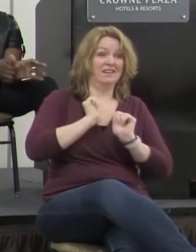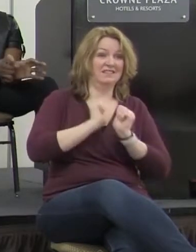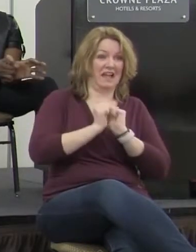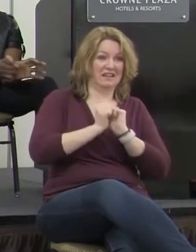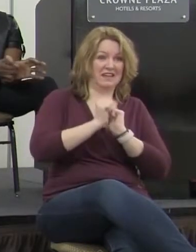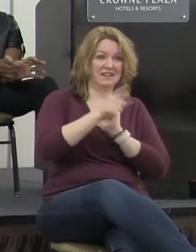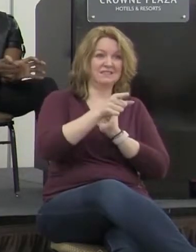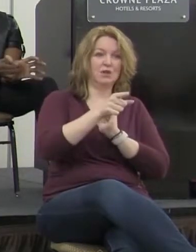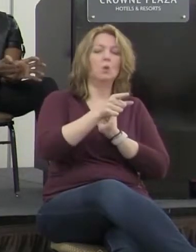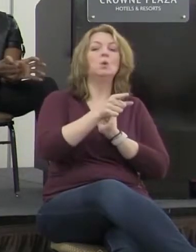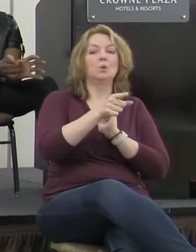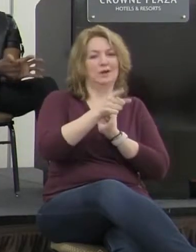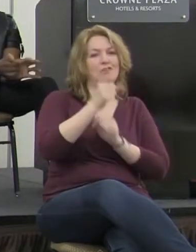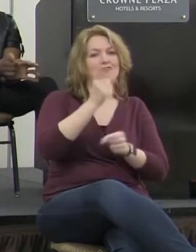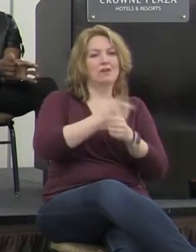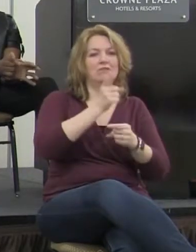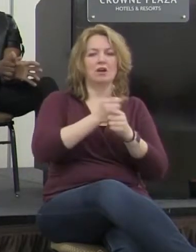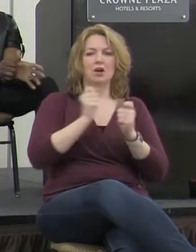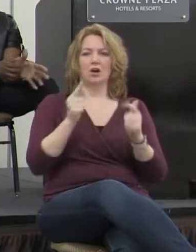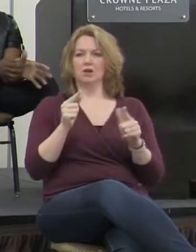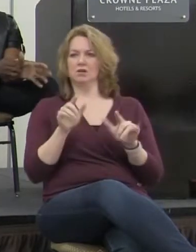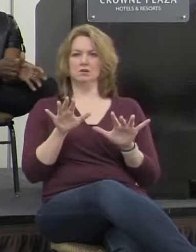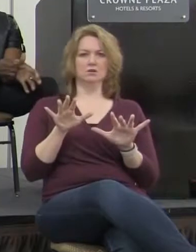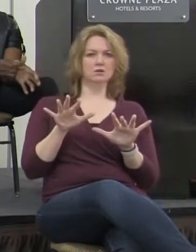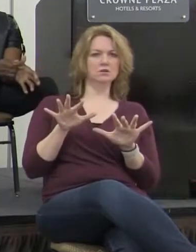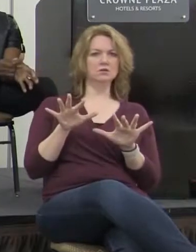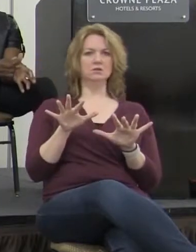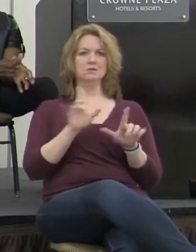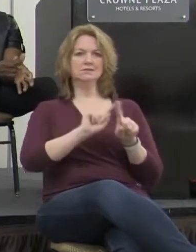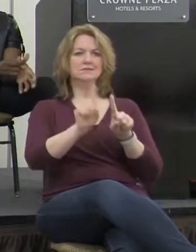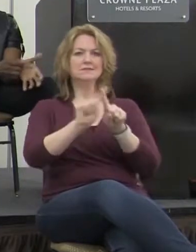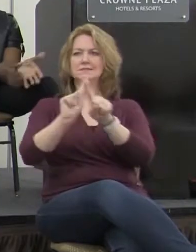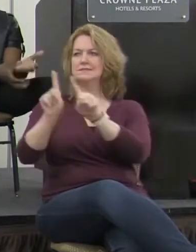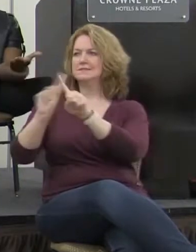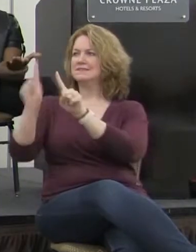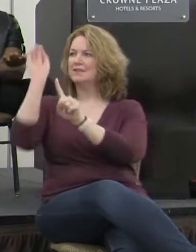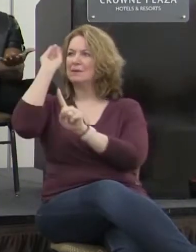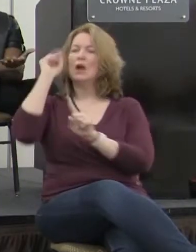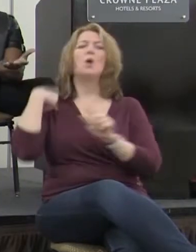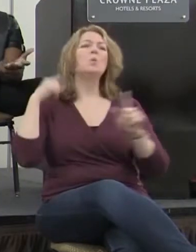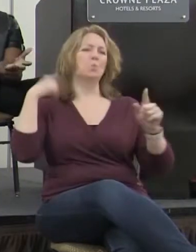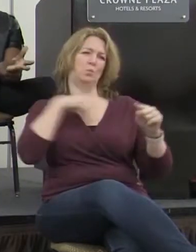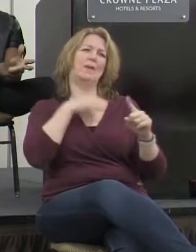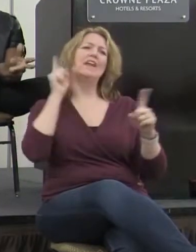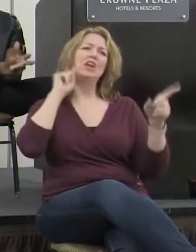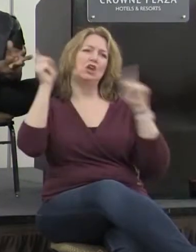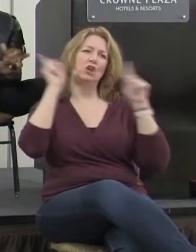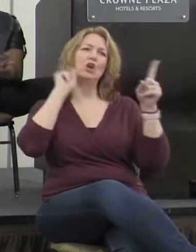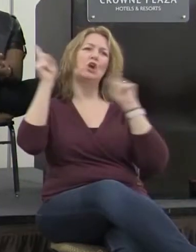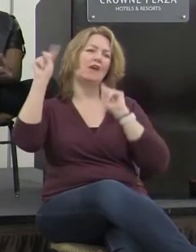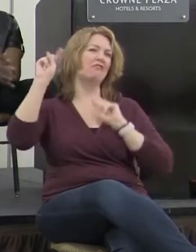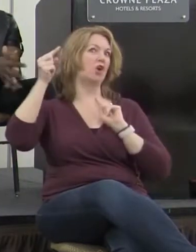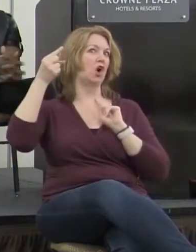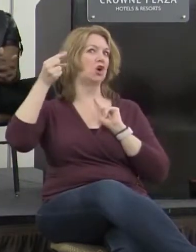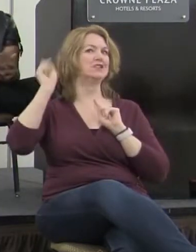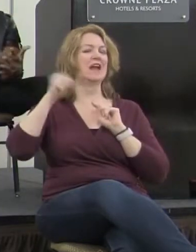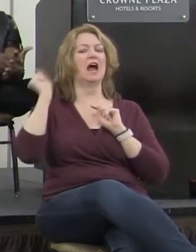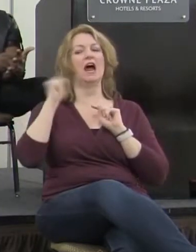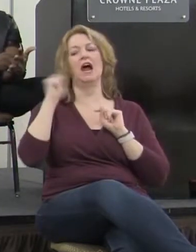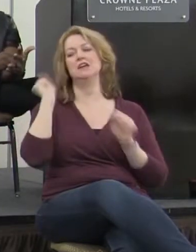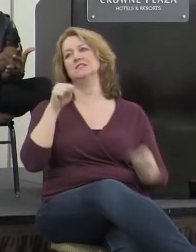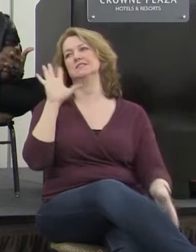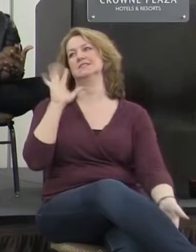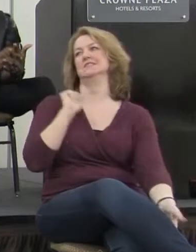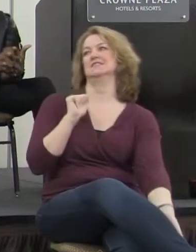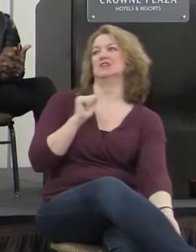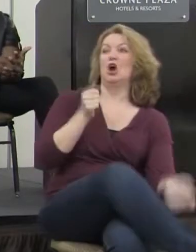And that, I mean, because everyone's feeling with race play is We very hear different. about those things. It's first. Yeah, and see the